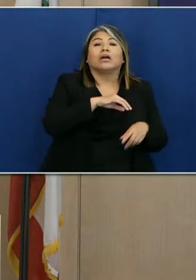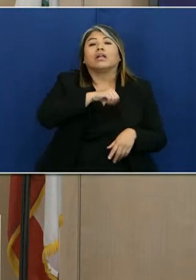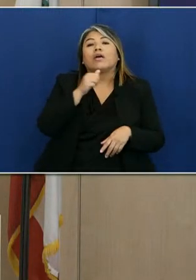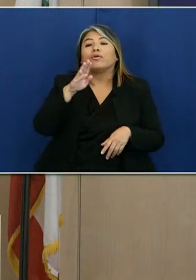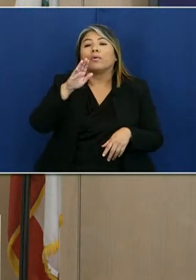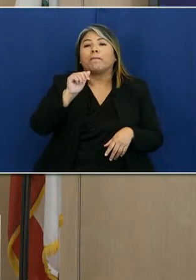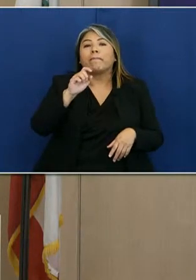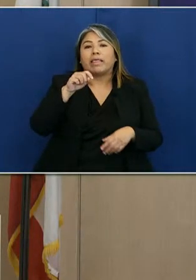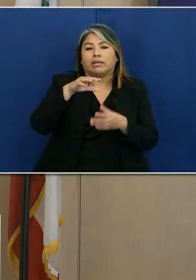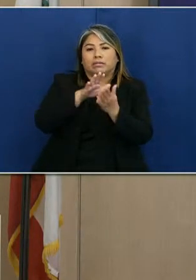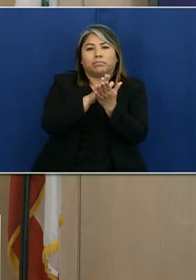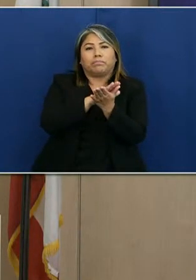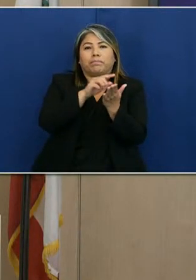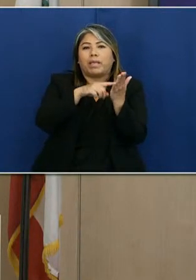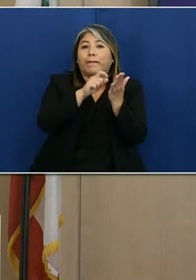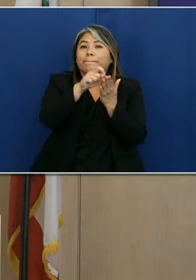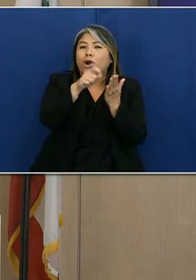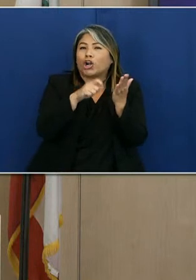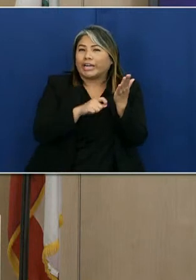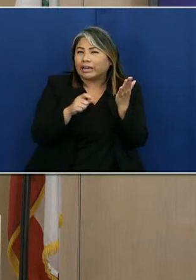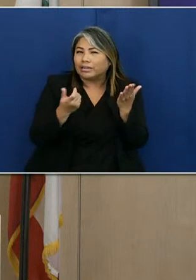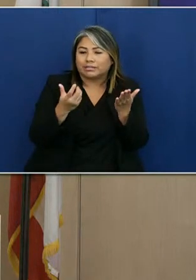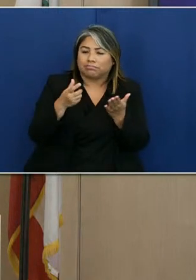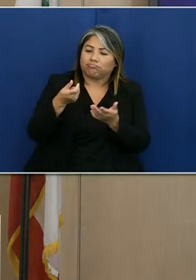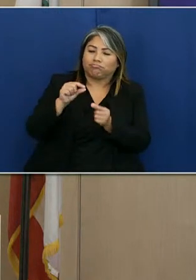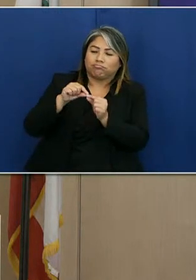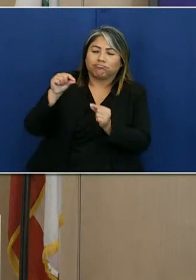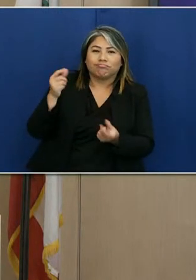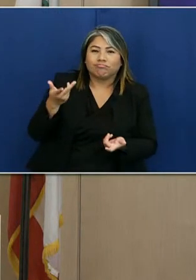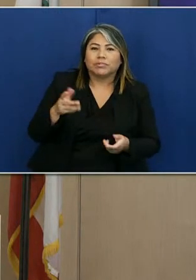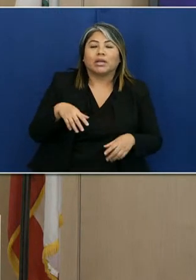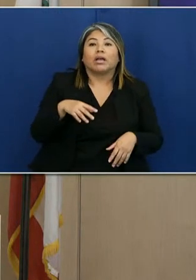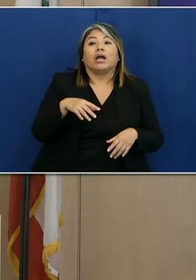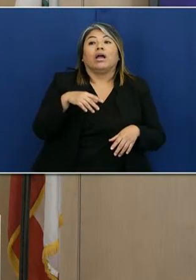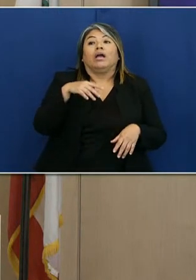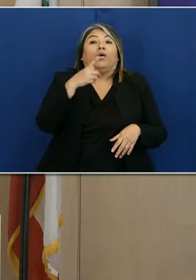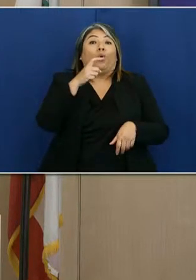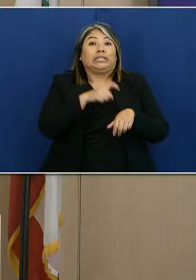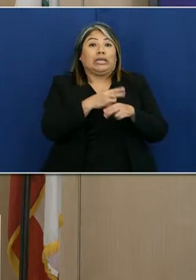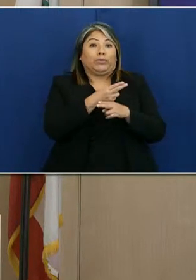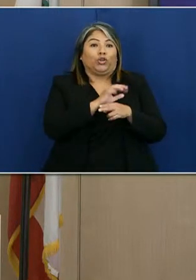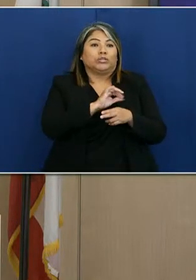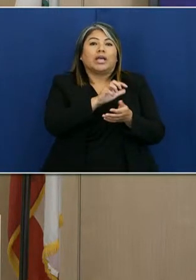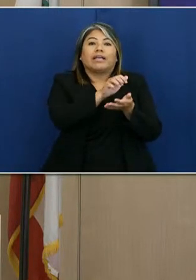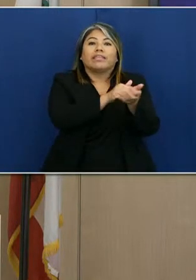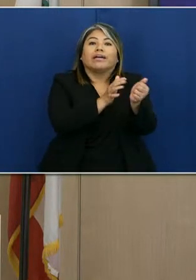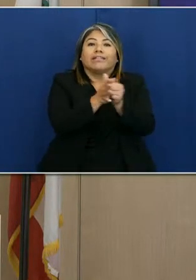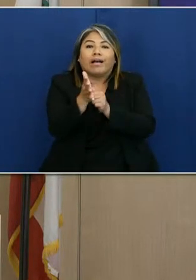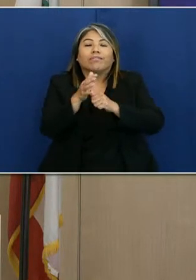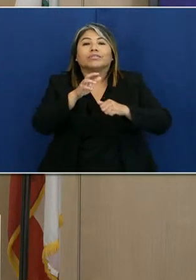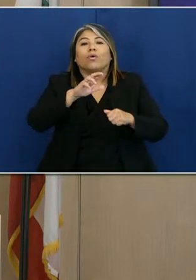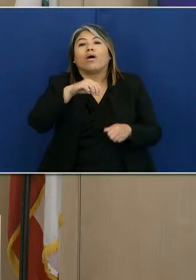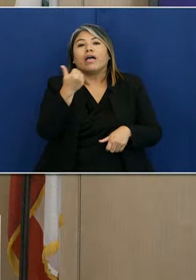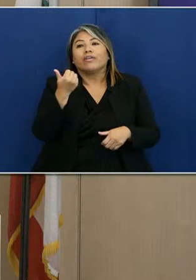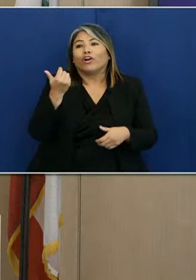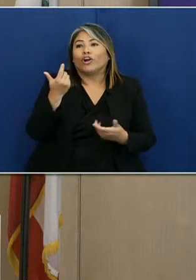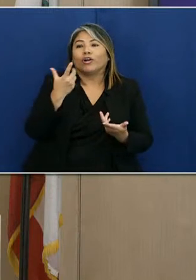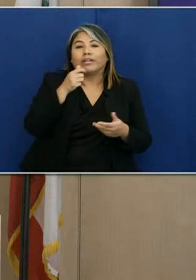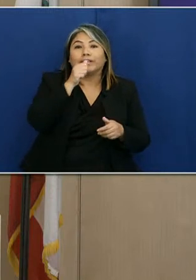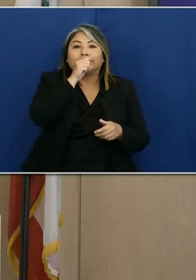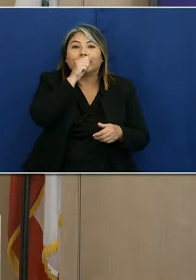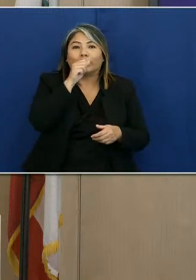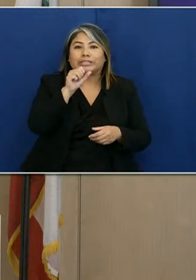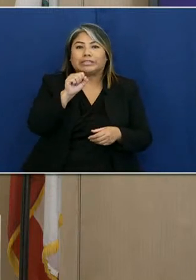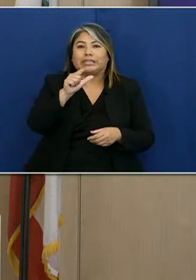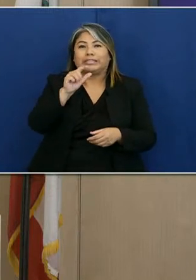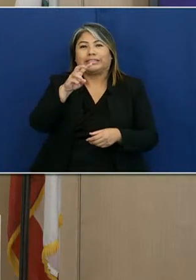marking devices as well. When it comes down to the use, single-use items like the gloves, as well as the secrecy sleeves, those